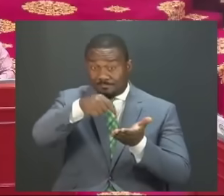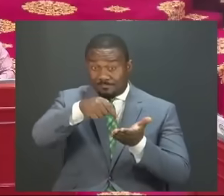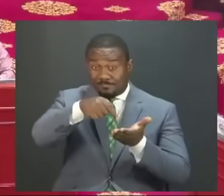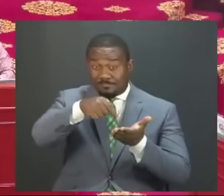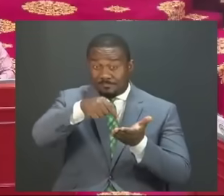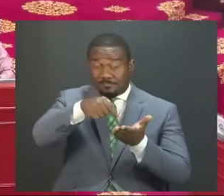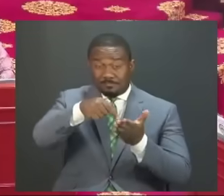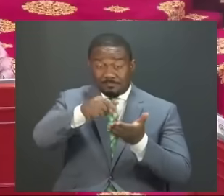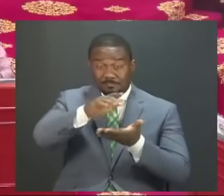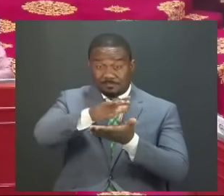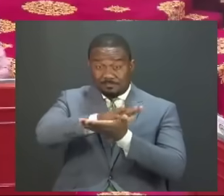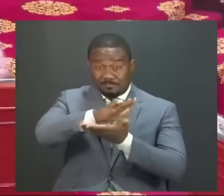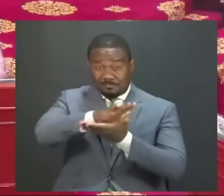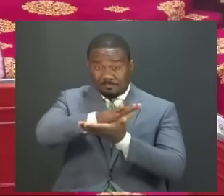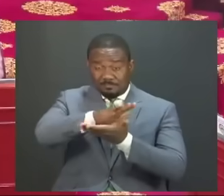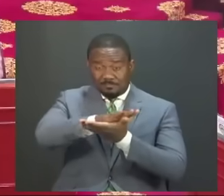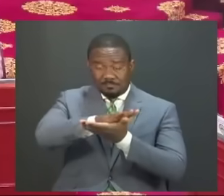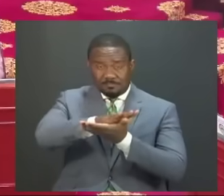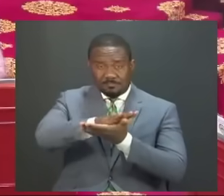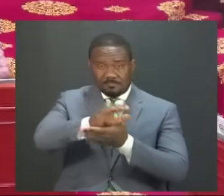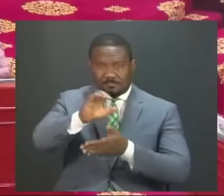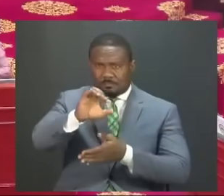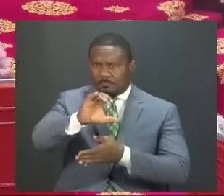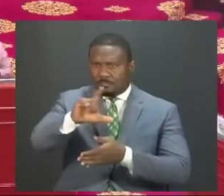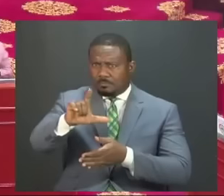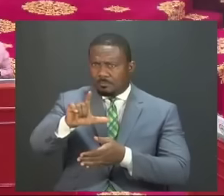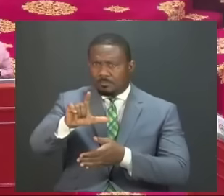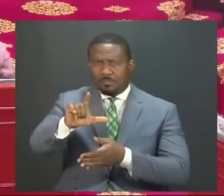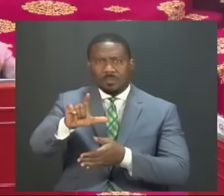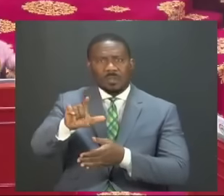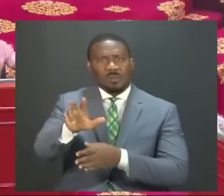we have clause 3.